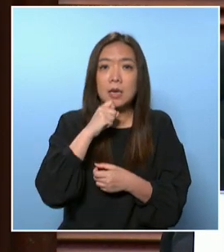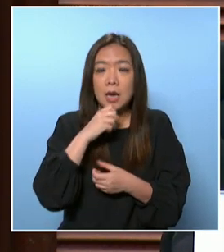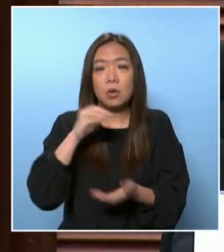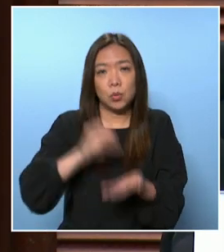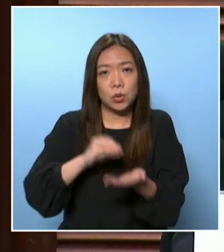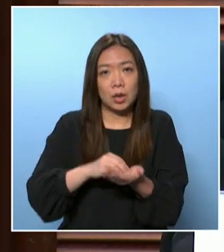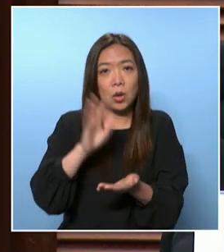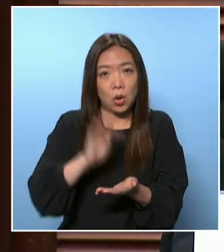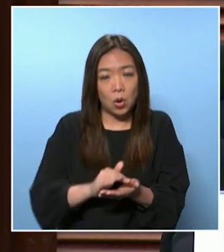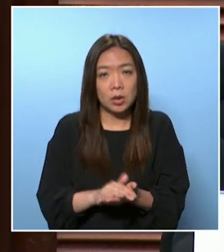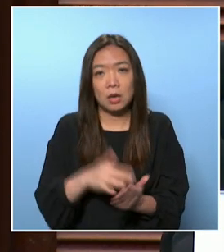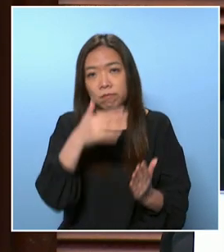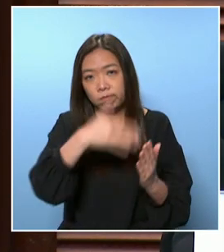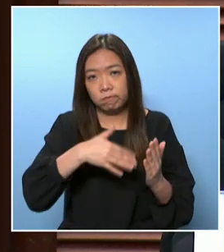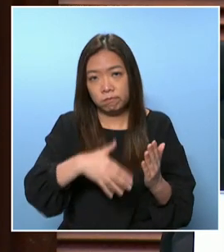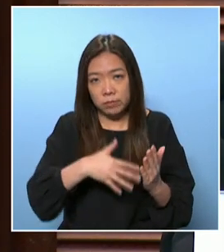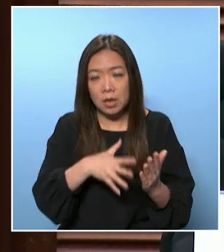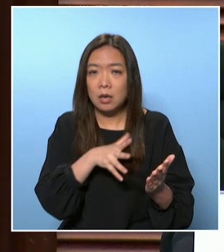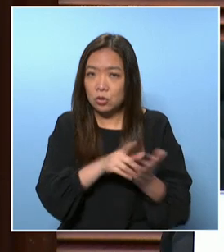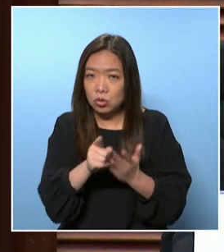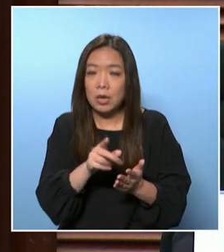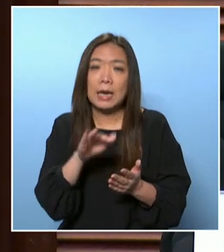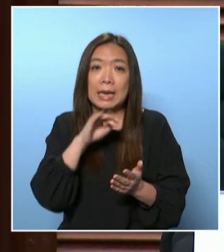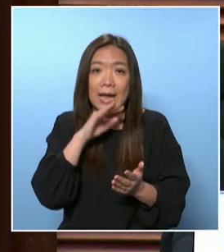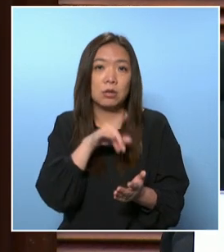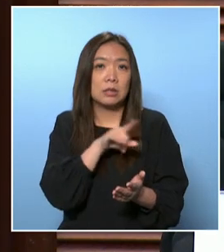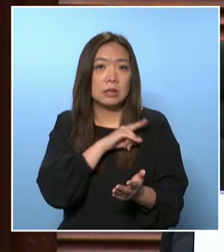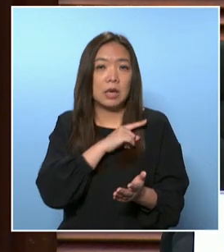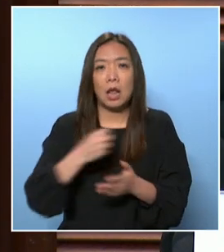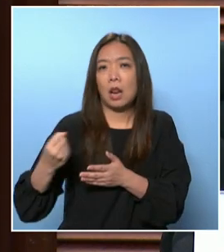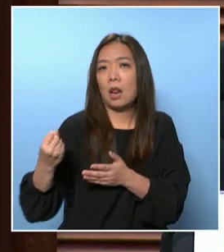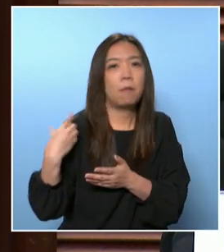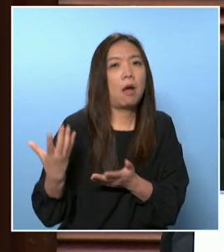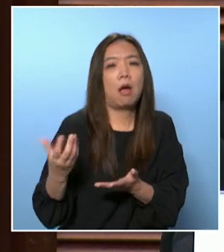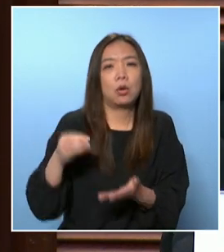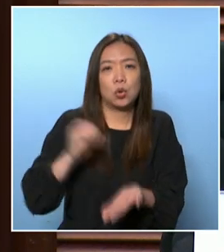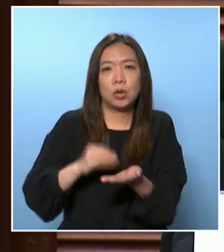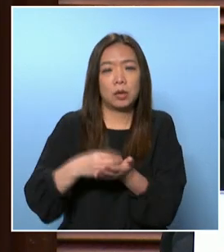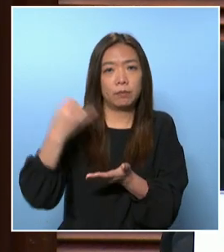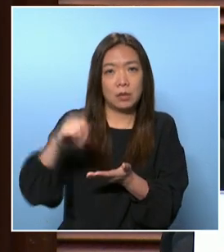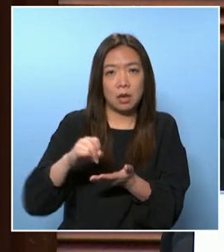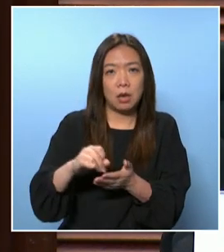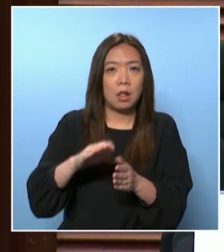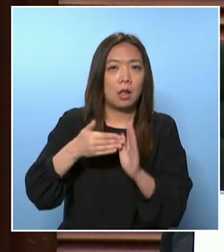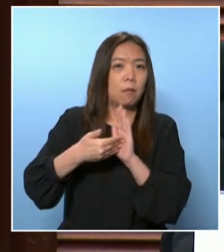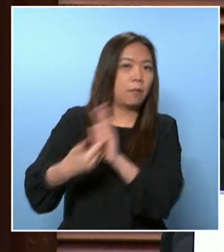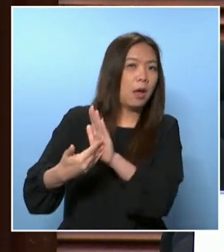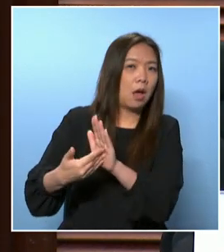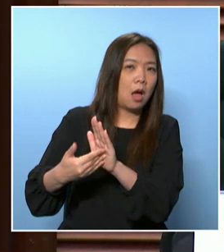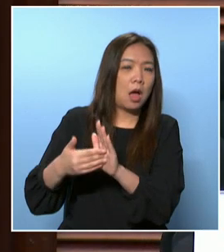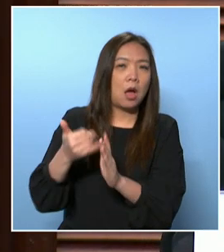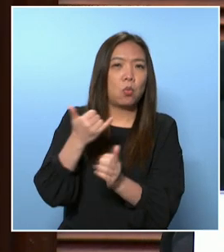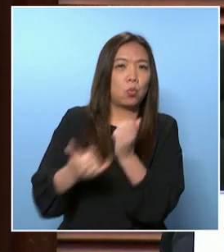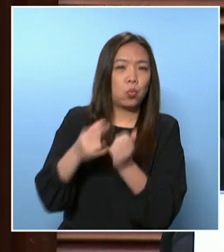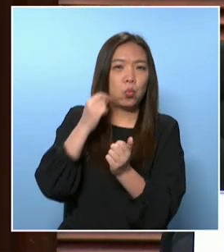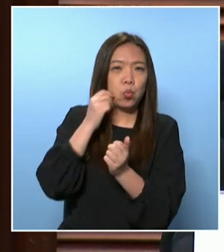Basically, a written statement is a person's indication what life-sustaining